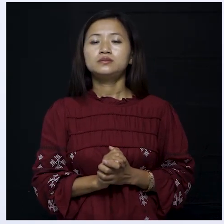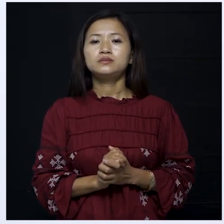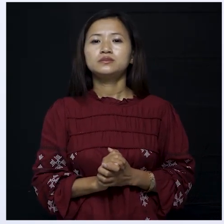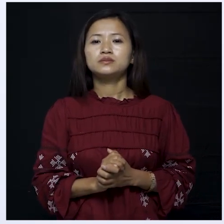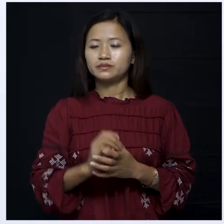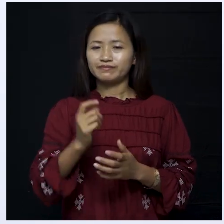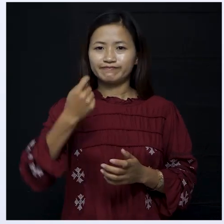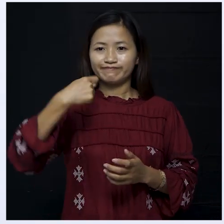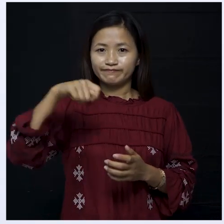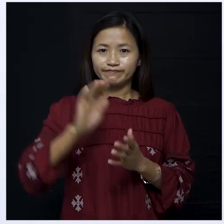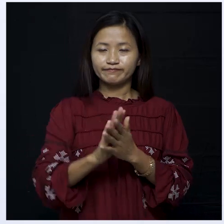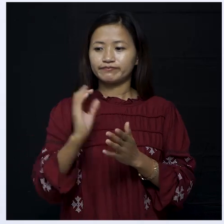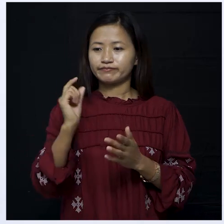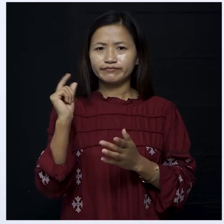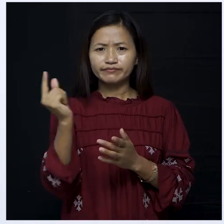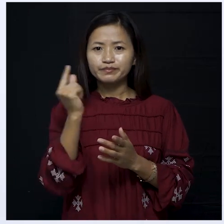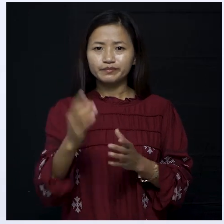the trash